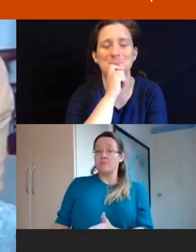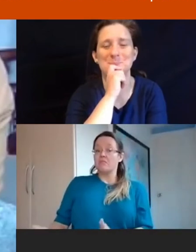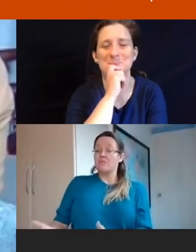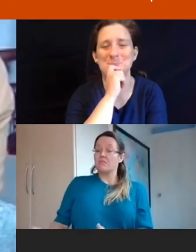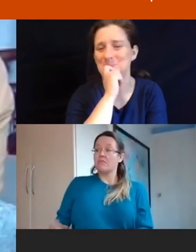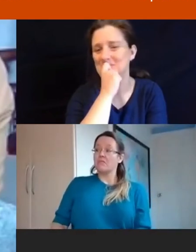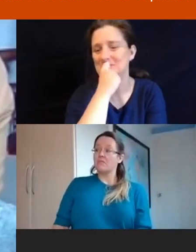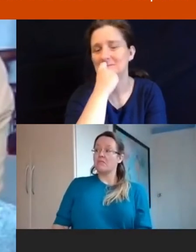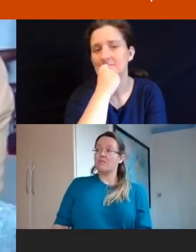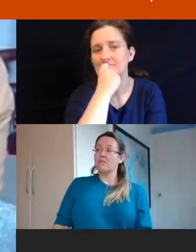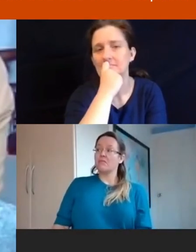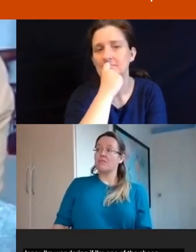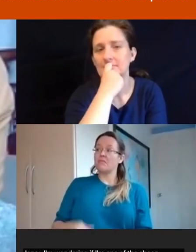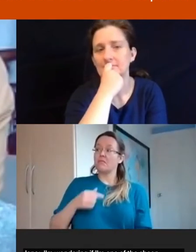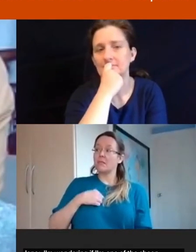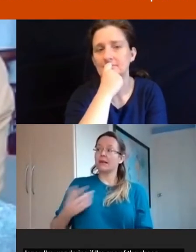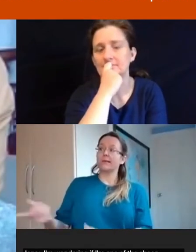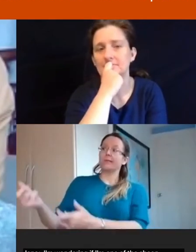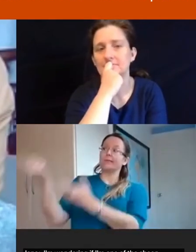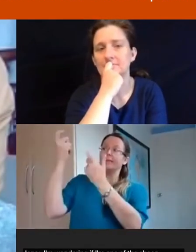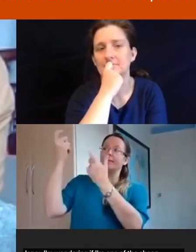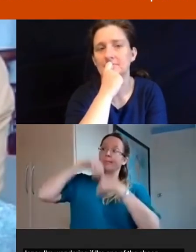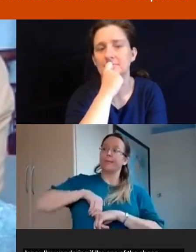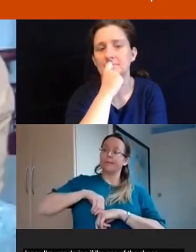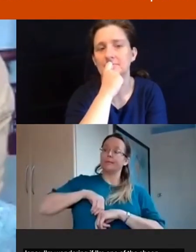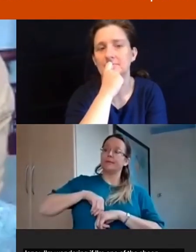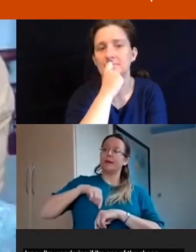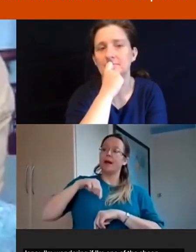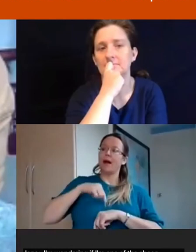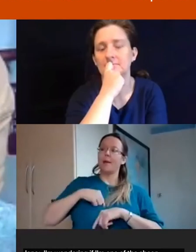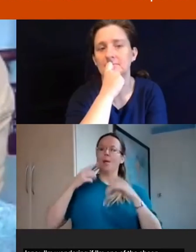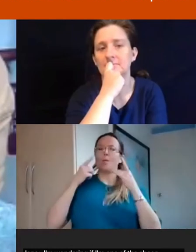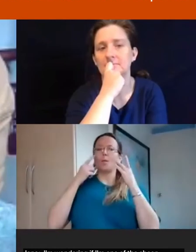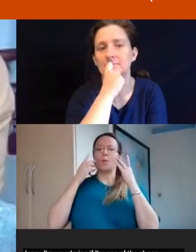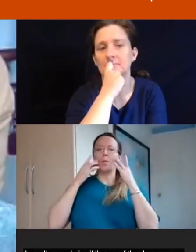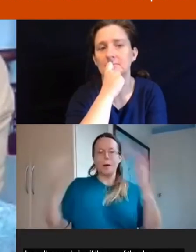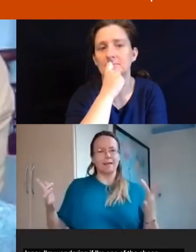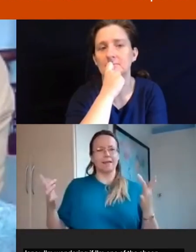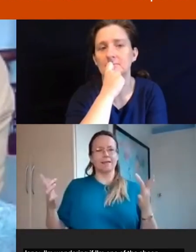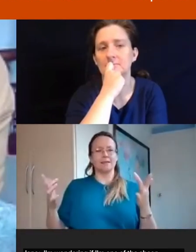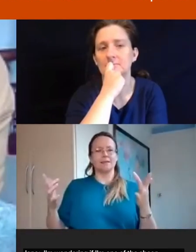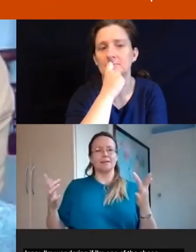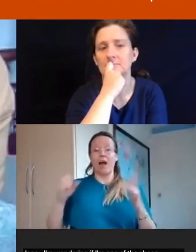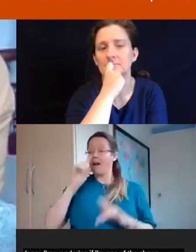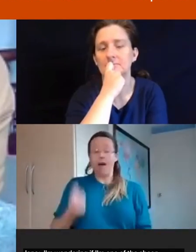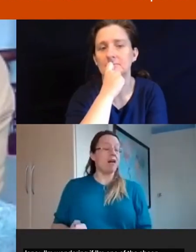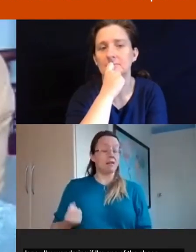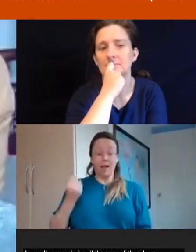what I will be taking away is that I am a witness of something that I cannot